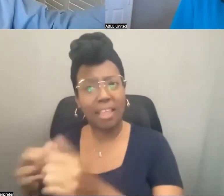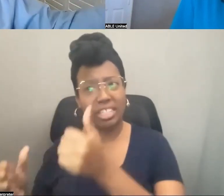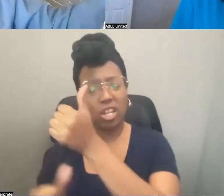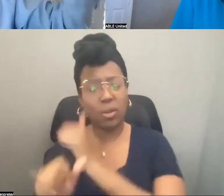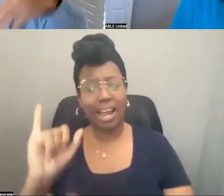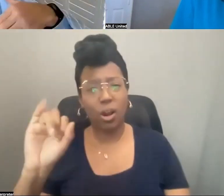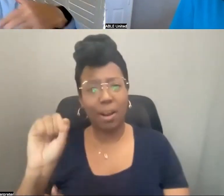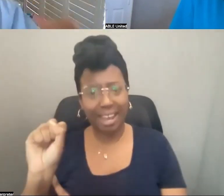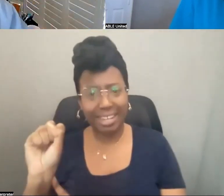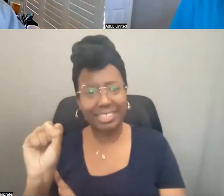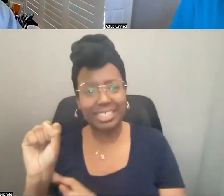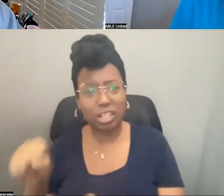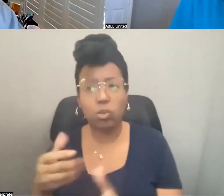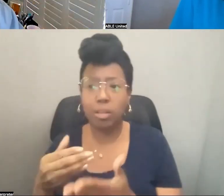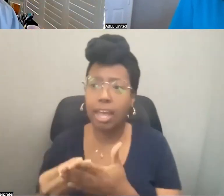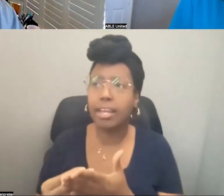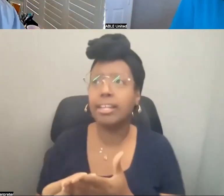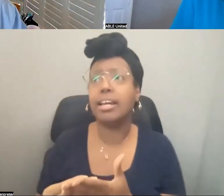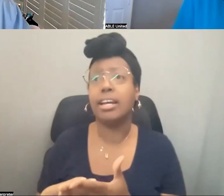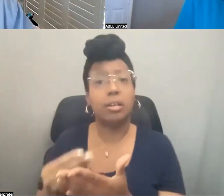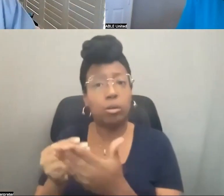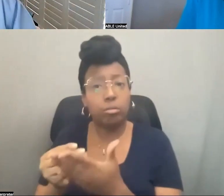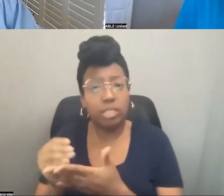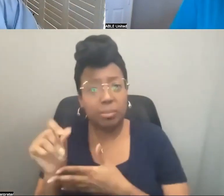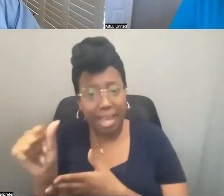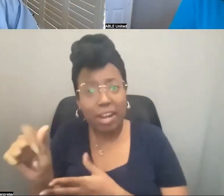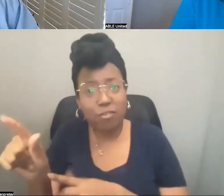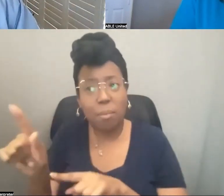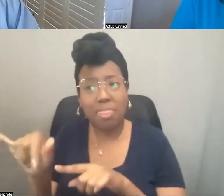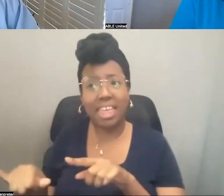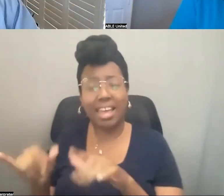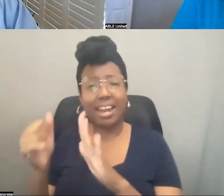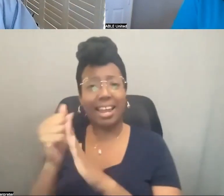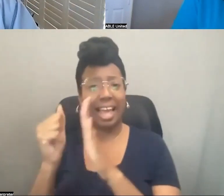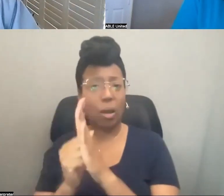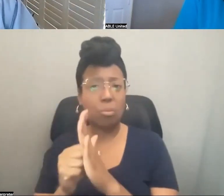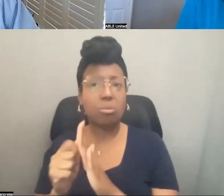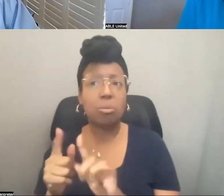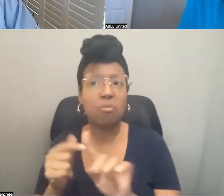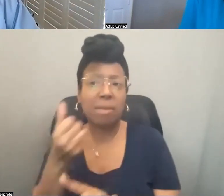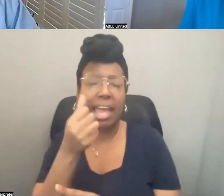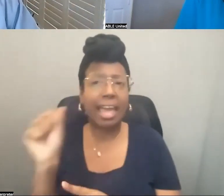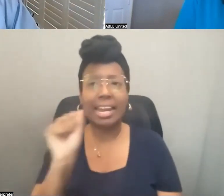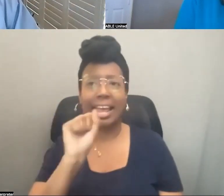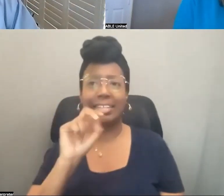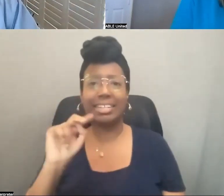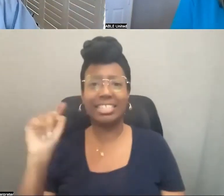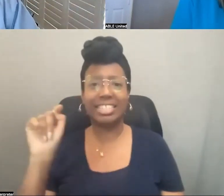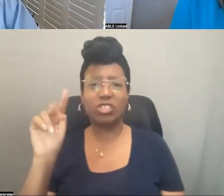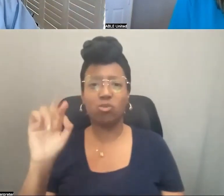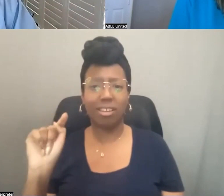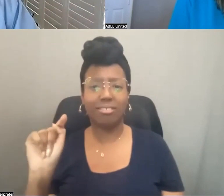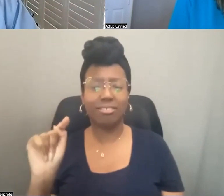regulations that talk about you can fund an ABLE account out of any kind of special needs trust. So yes.